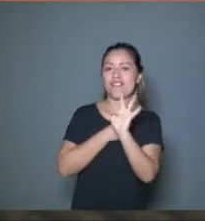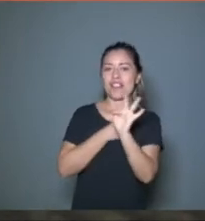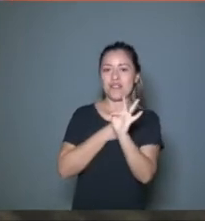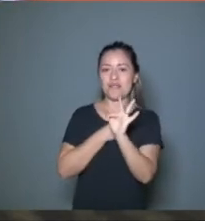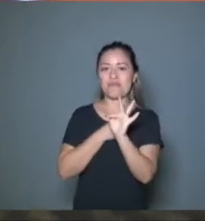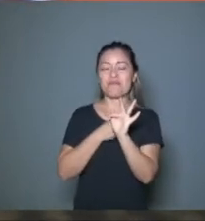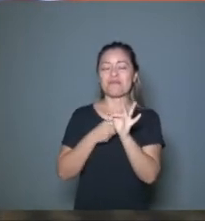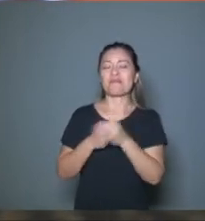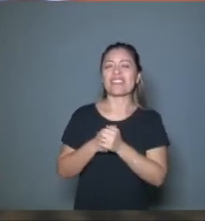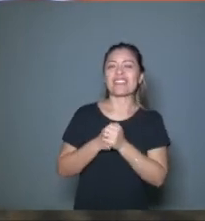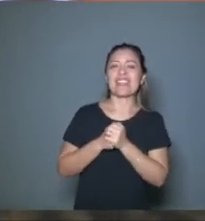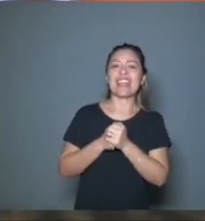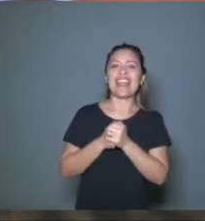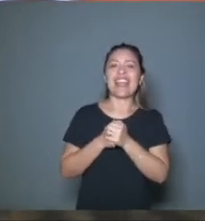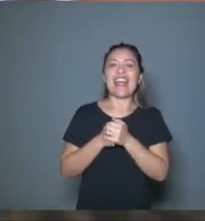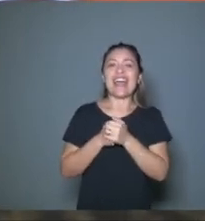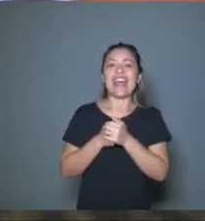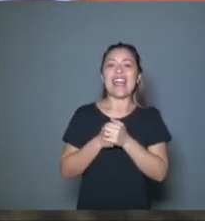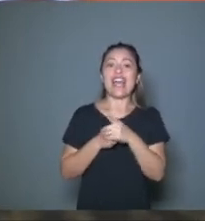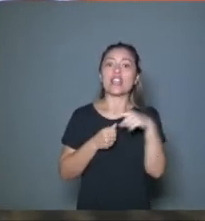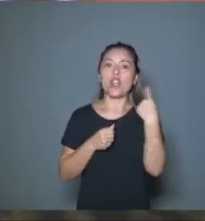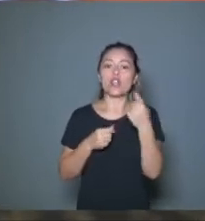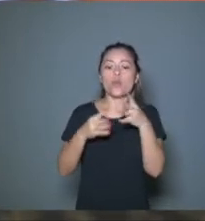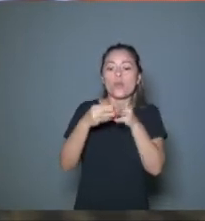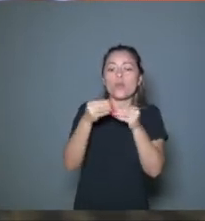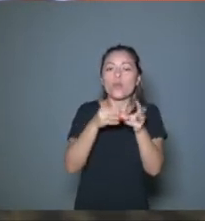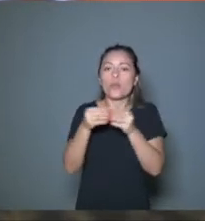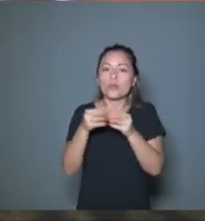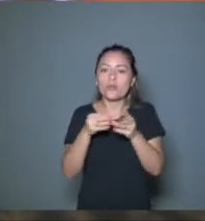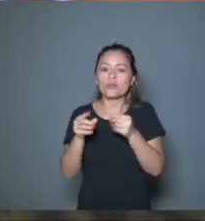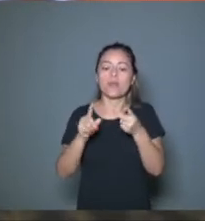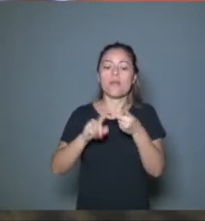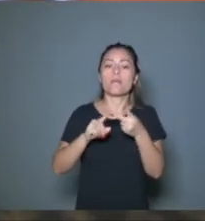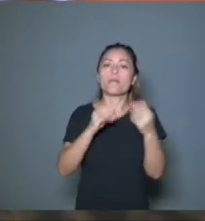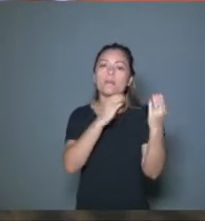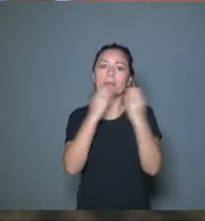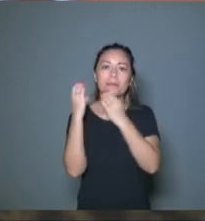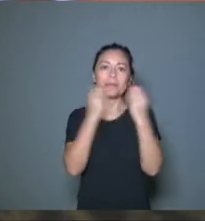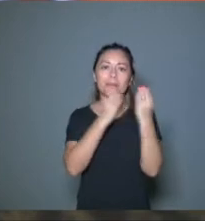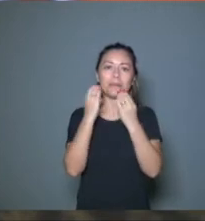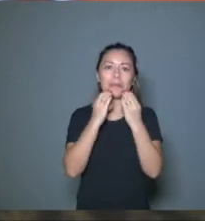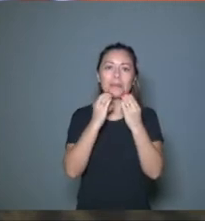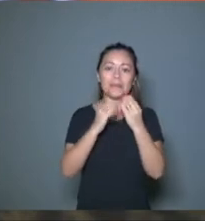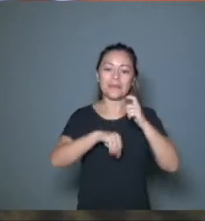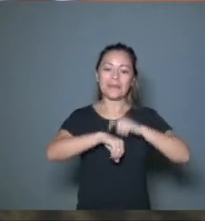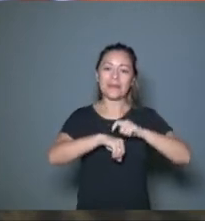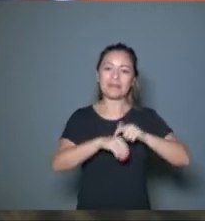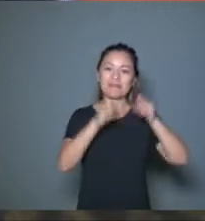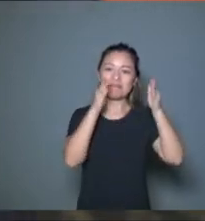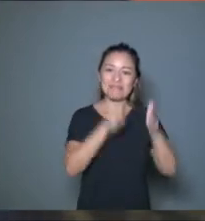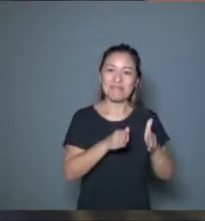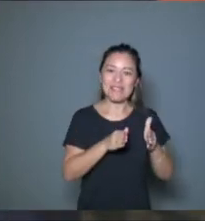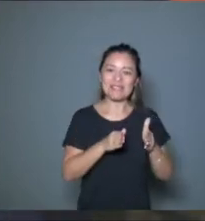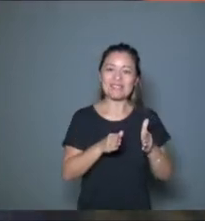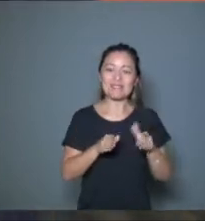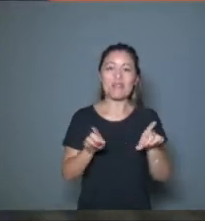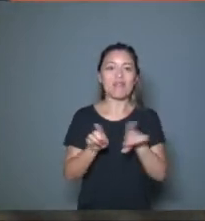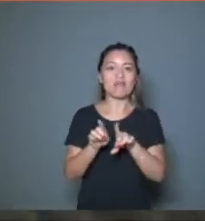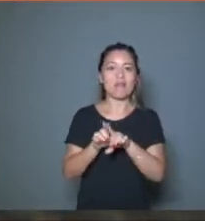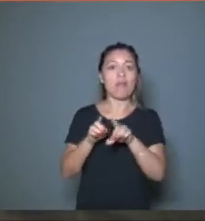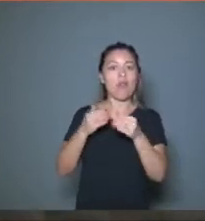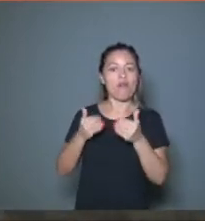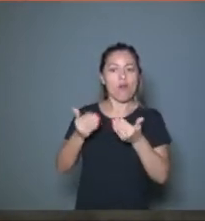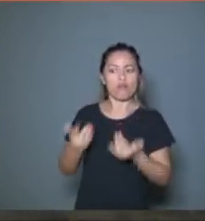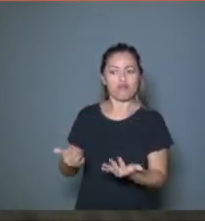planted corn in February. So cotton and corn have been